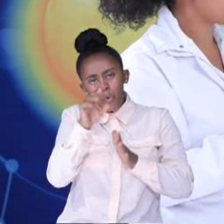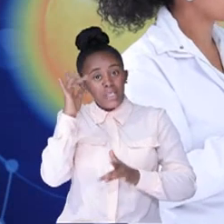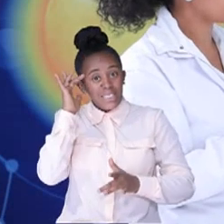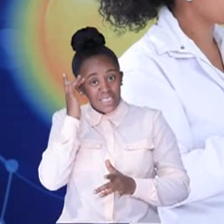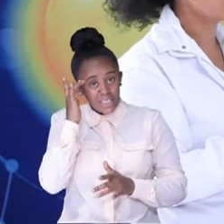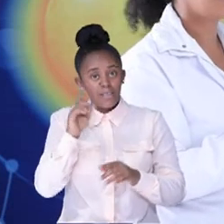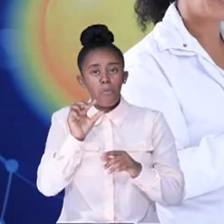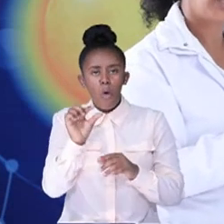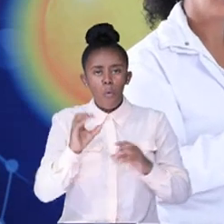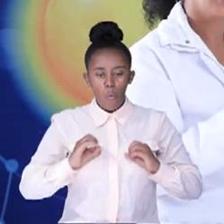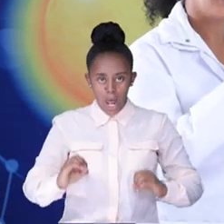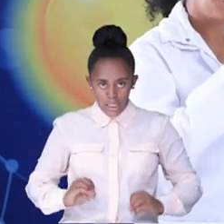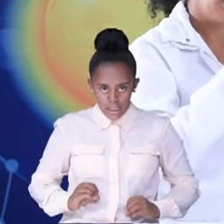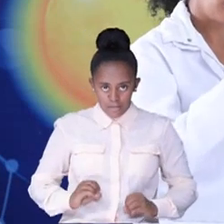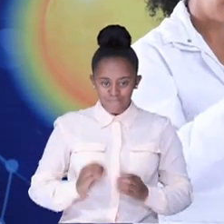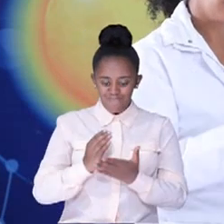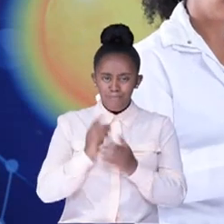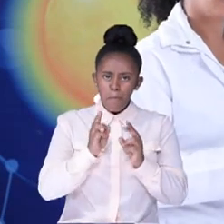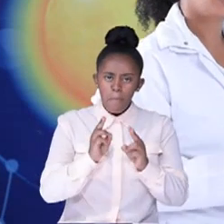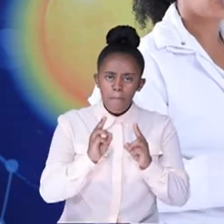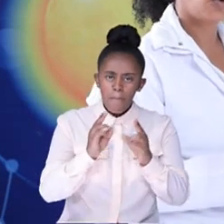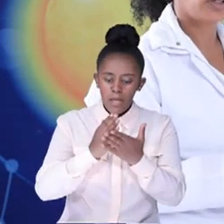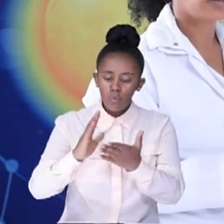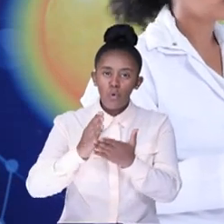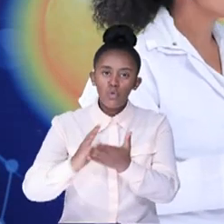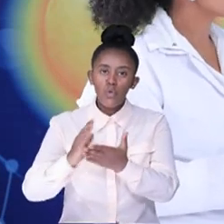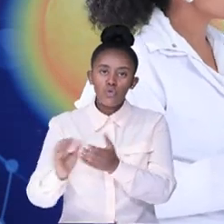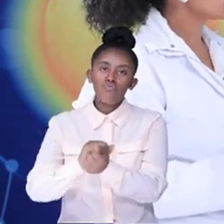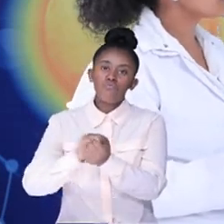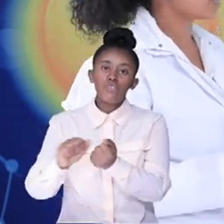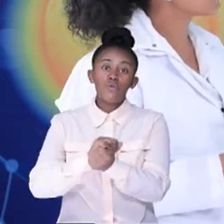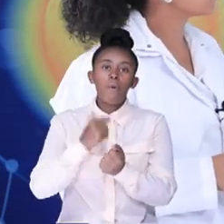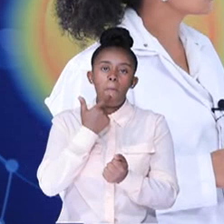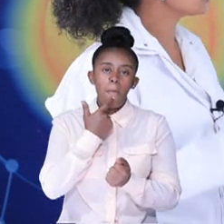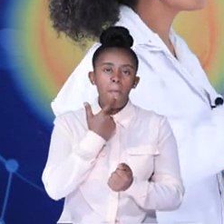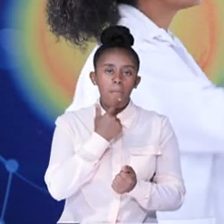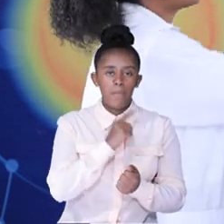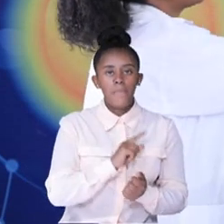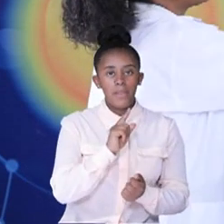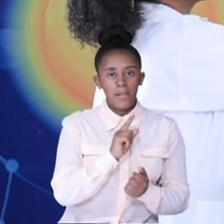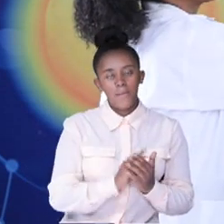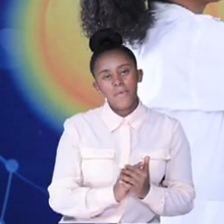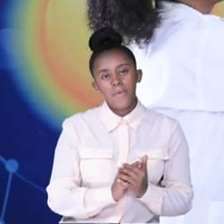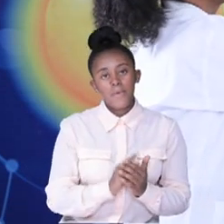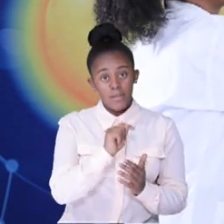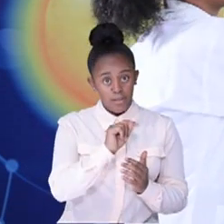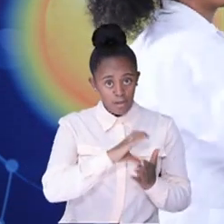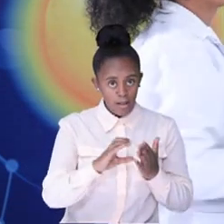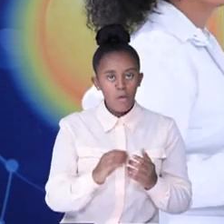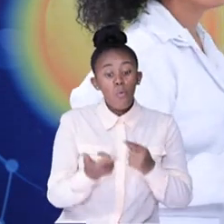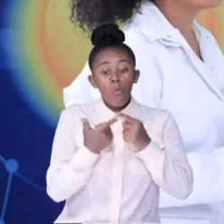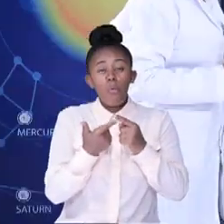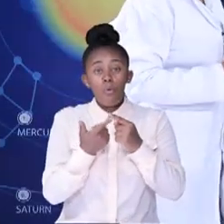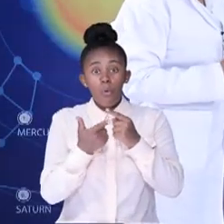disease-causing microorganism, and they immediately destroy it. The second type of cells are B